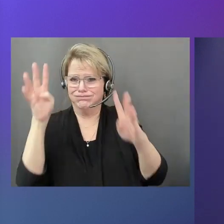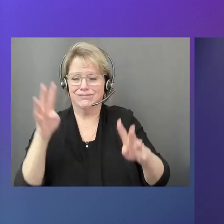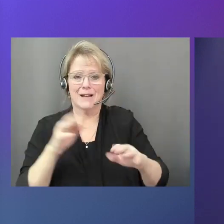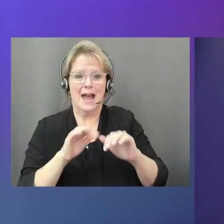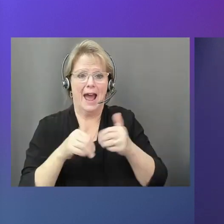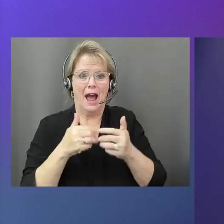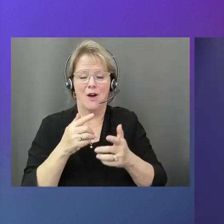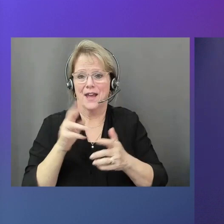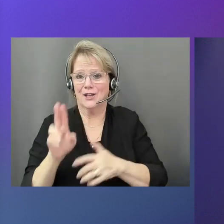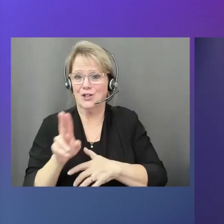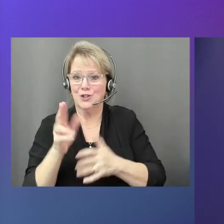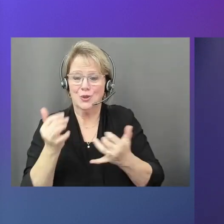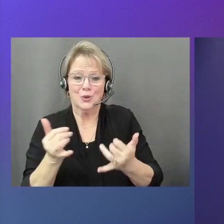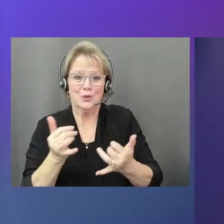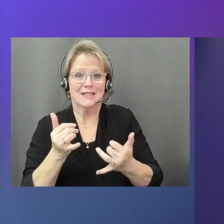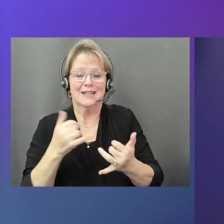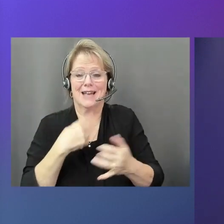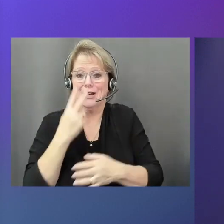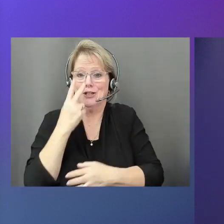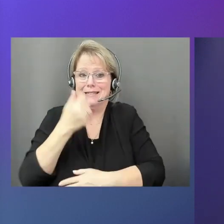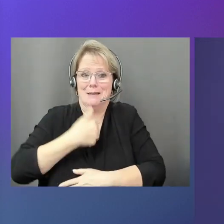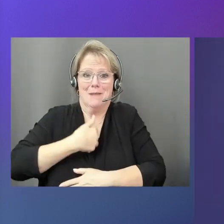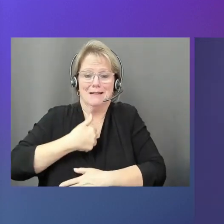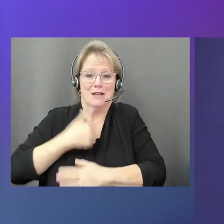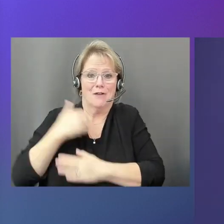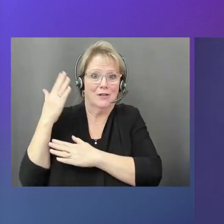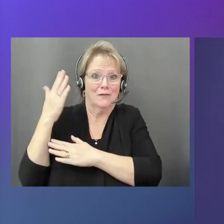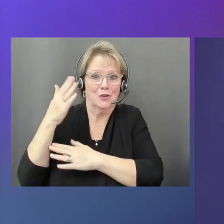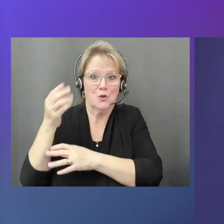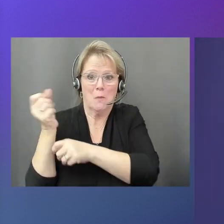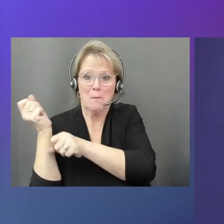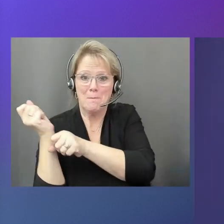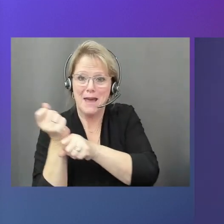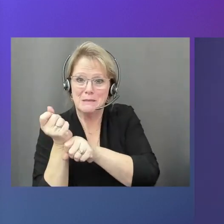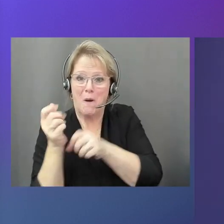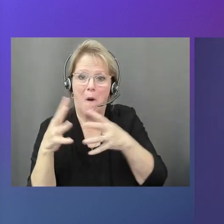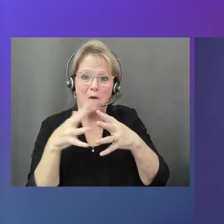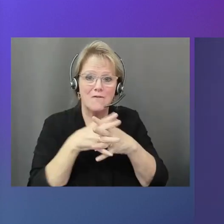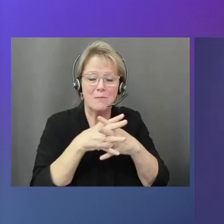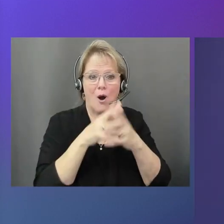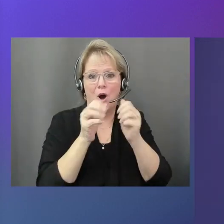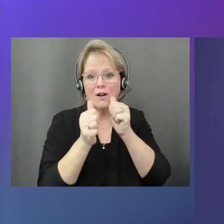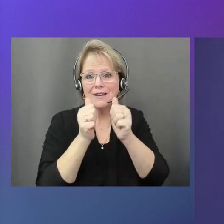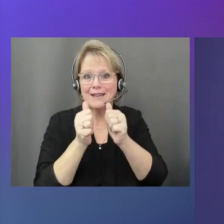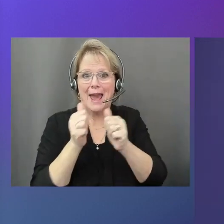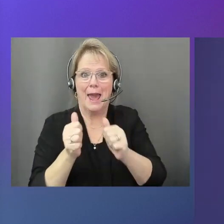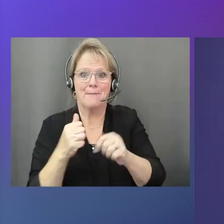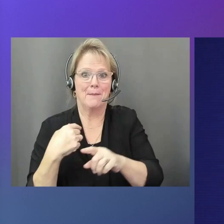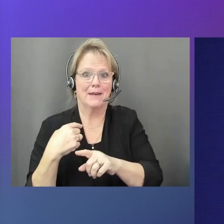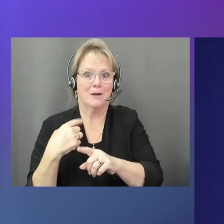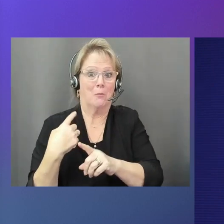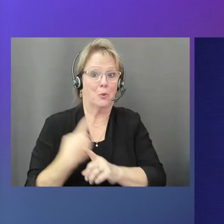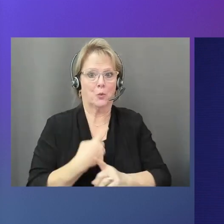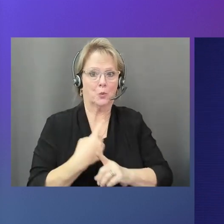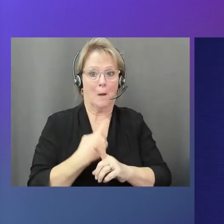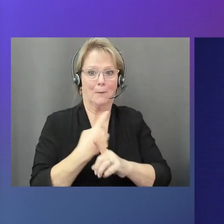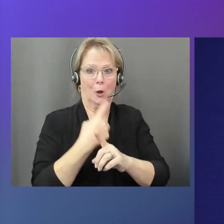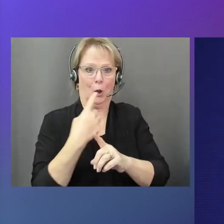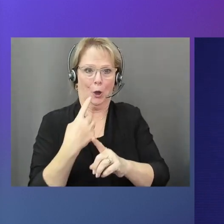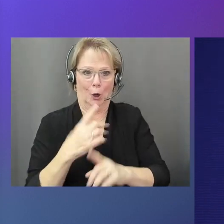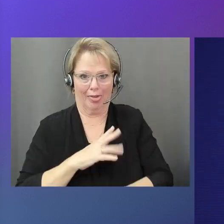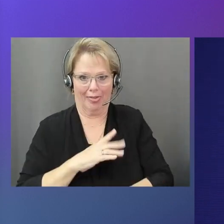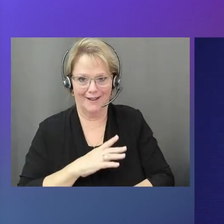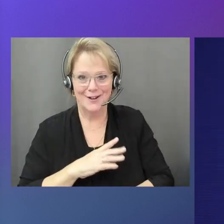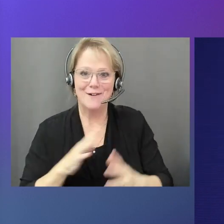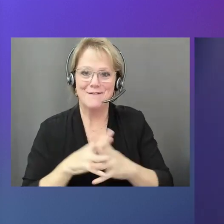And I can see myself, maybe in the future, in a baseball game, football game, a proper football game, if I may say so. Pulling out the phone and